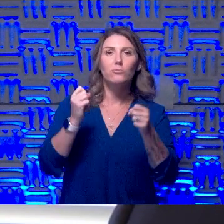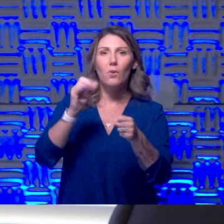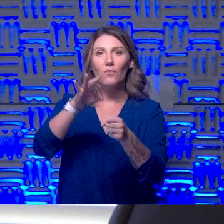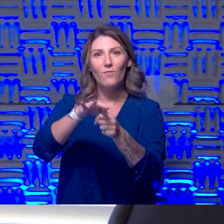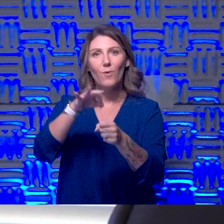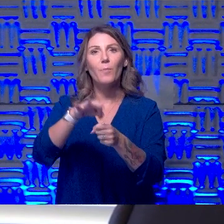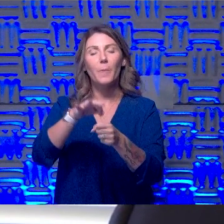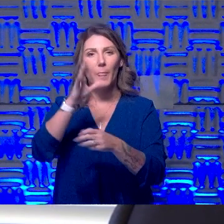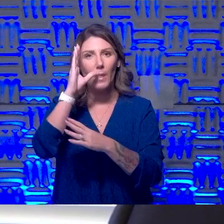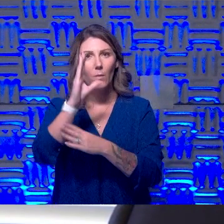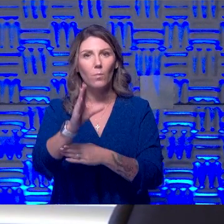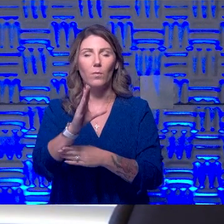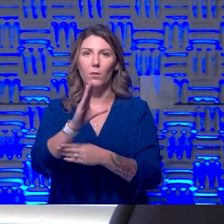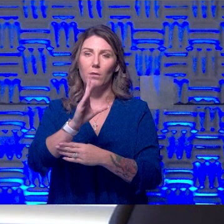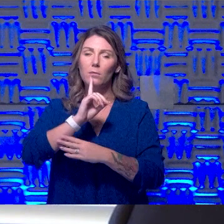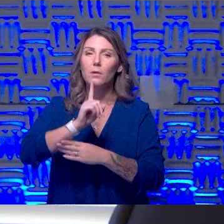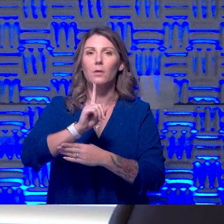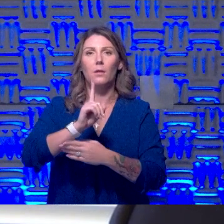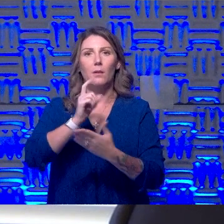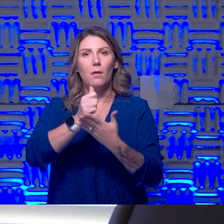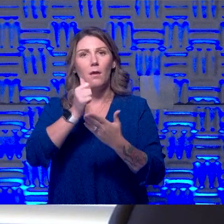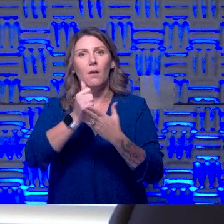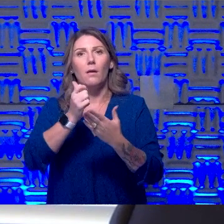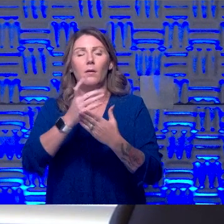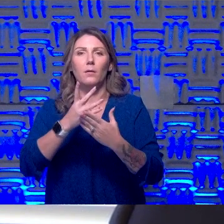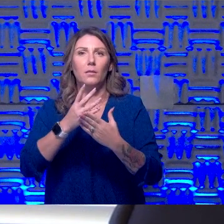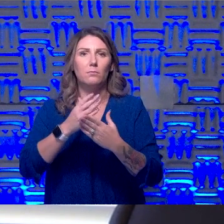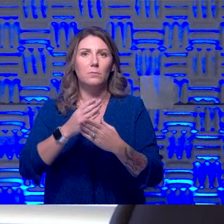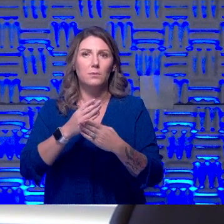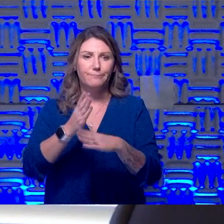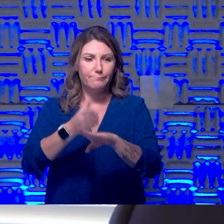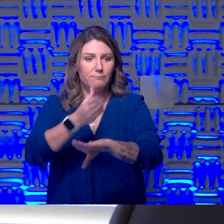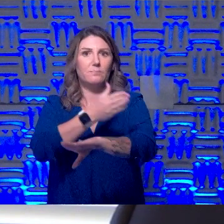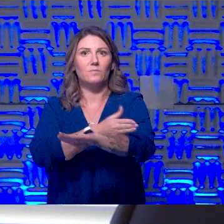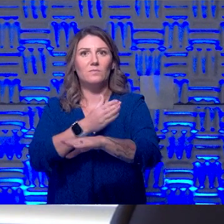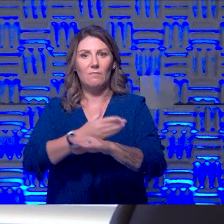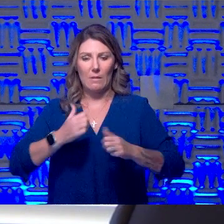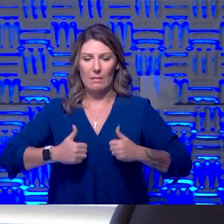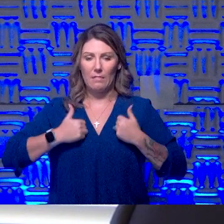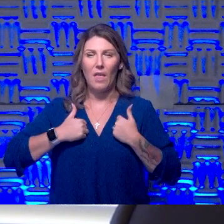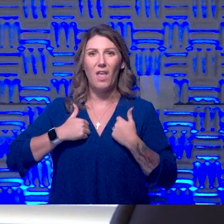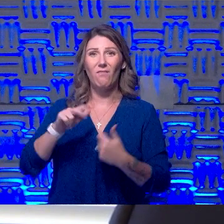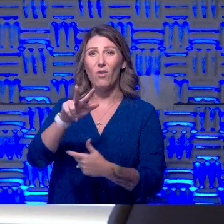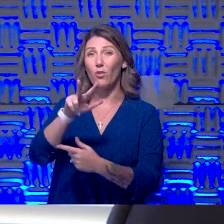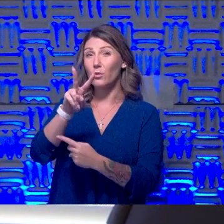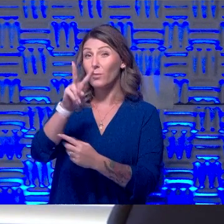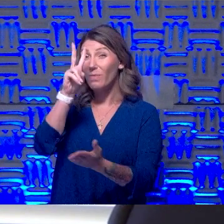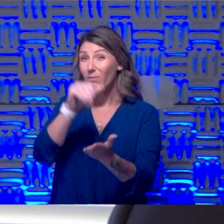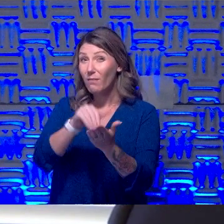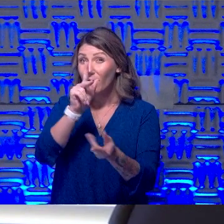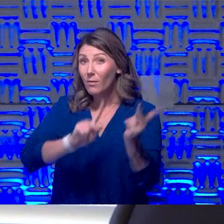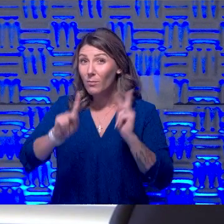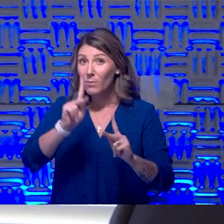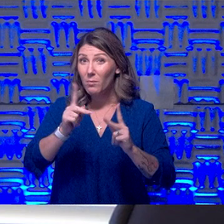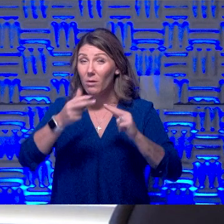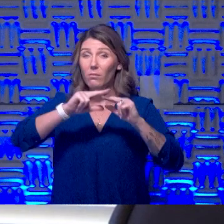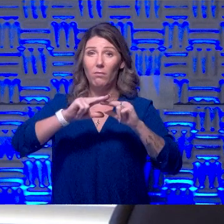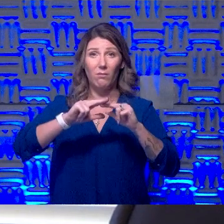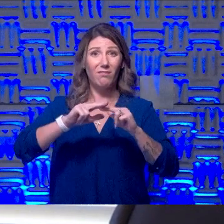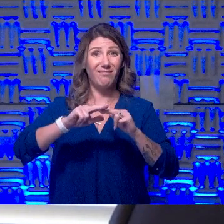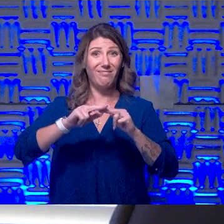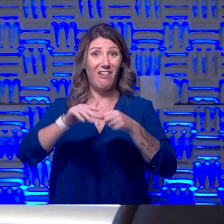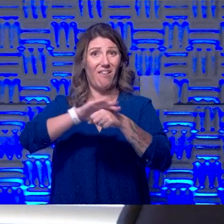think that'll make a lot of difference in a lot of people's lives. At least 230,000 people will get coverage in the state of Missouri. And importantly, I think it has a